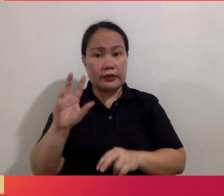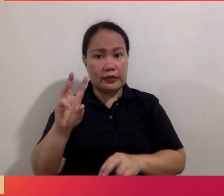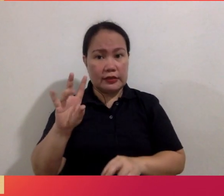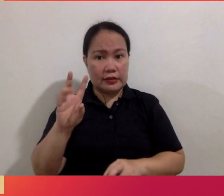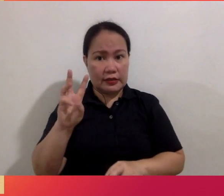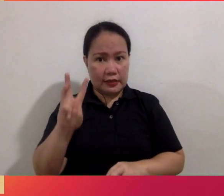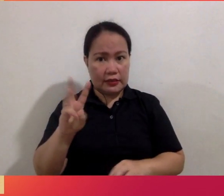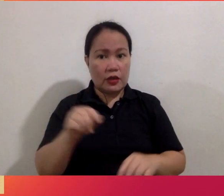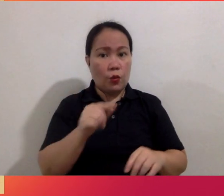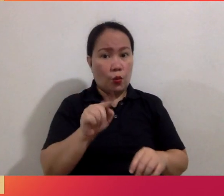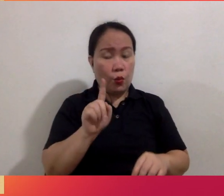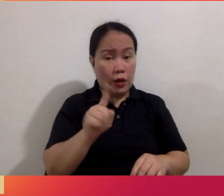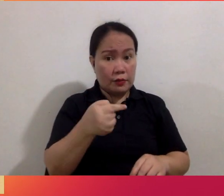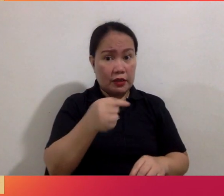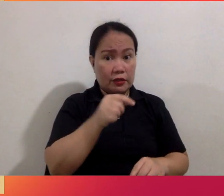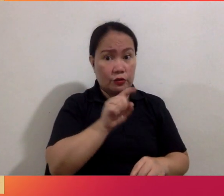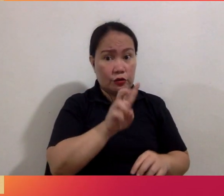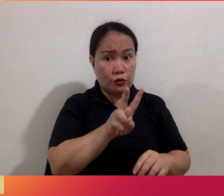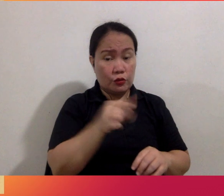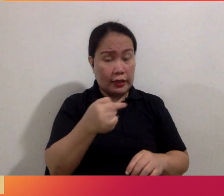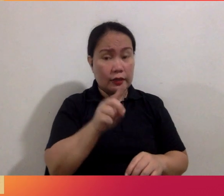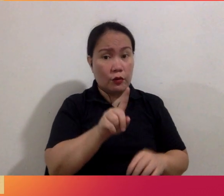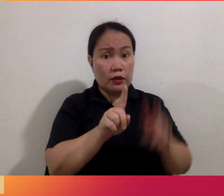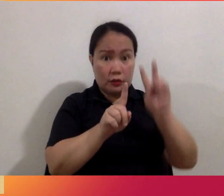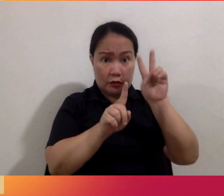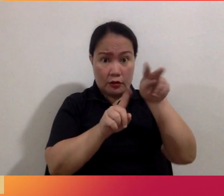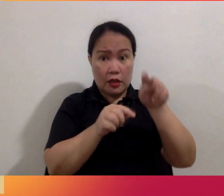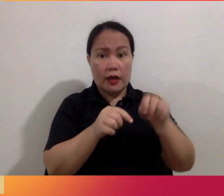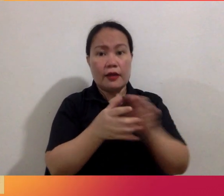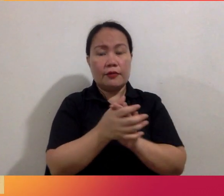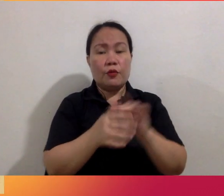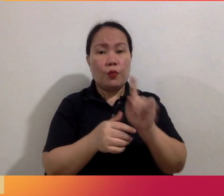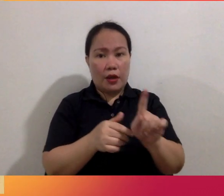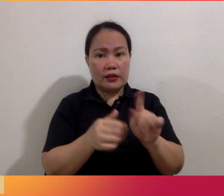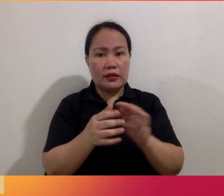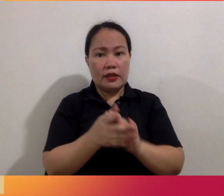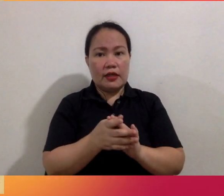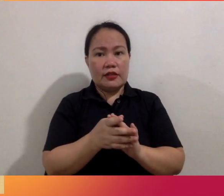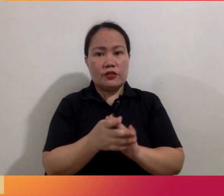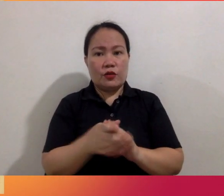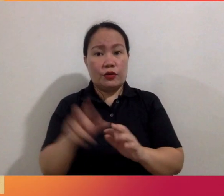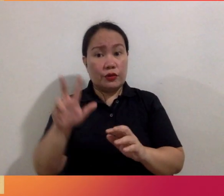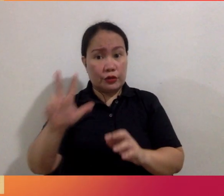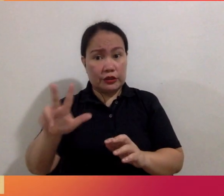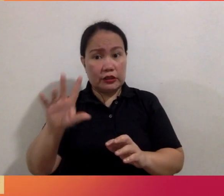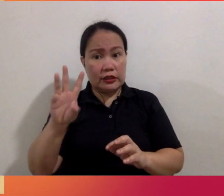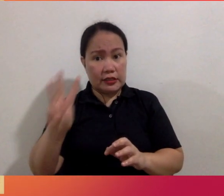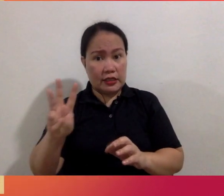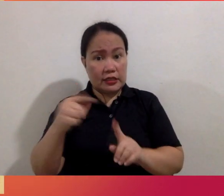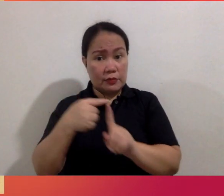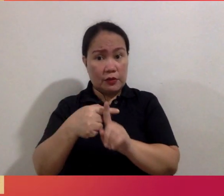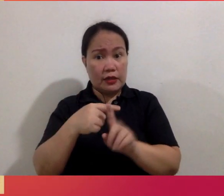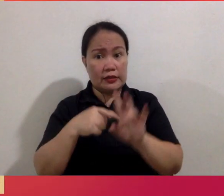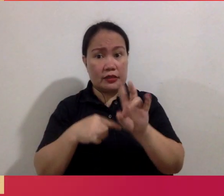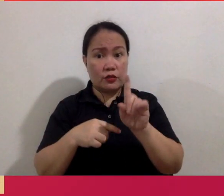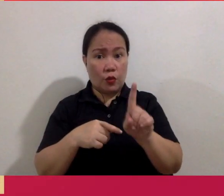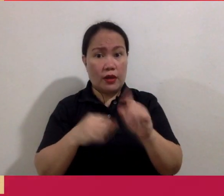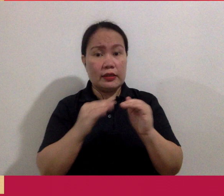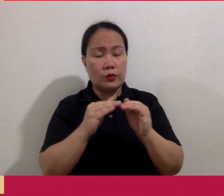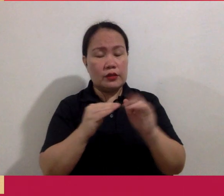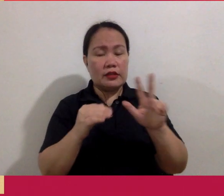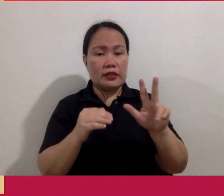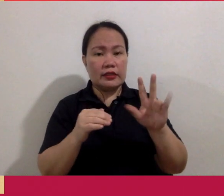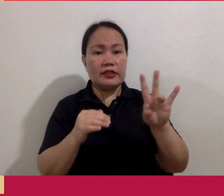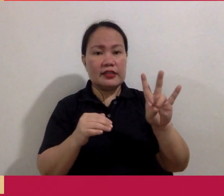is 36. 1 minus 2 is negative 1. Negative 1 squared is positive 1. So, 36 plus 1